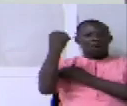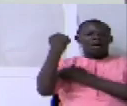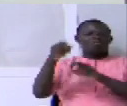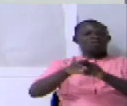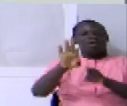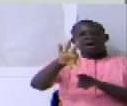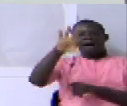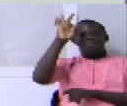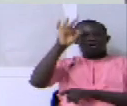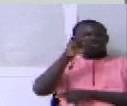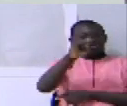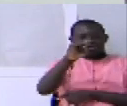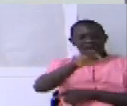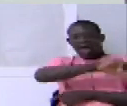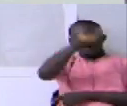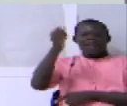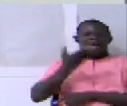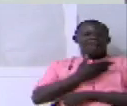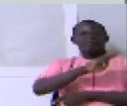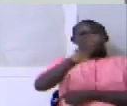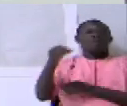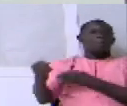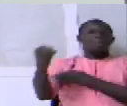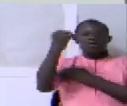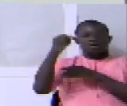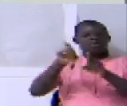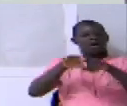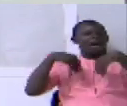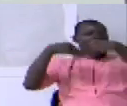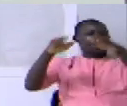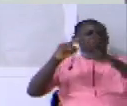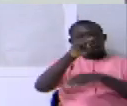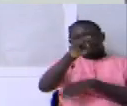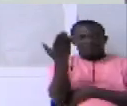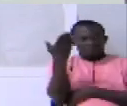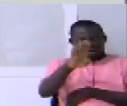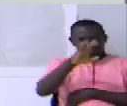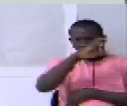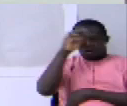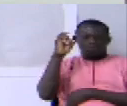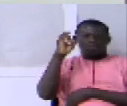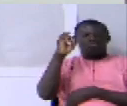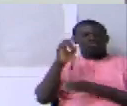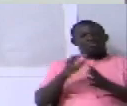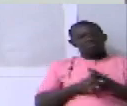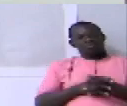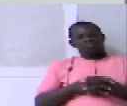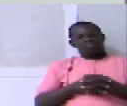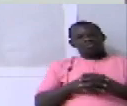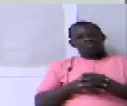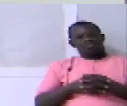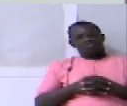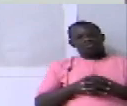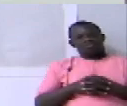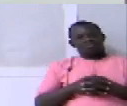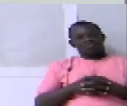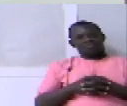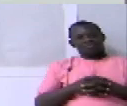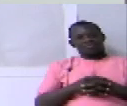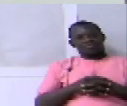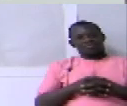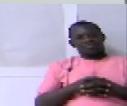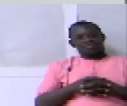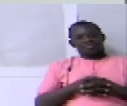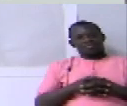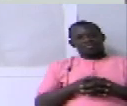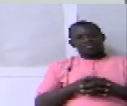appoint you. He has no authority to dismiss you. Yaya Jammeh menke anilwa mantanyola. Ama sembo soto purukete